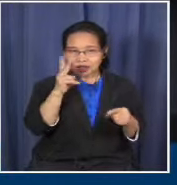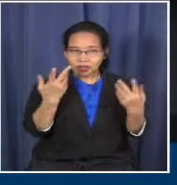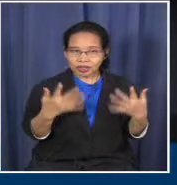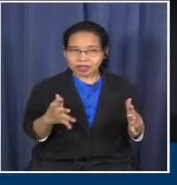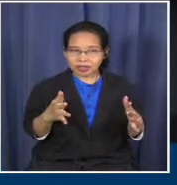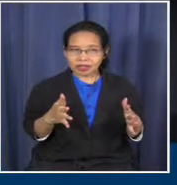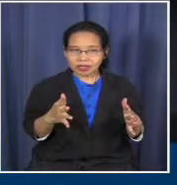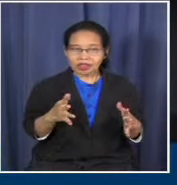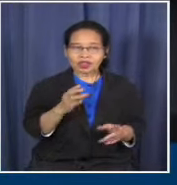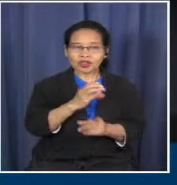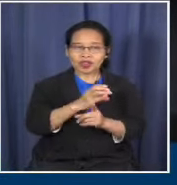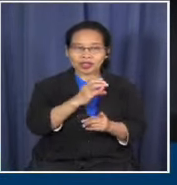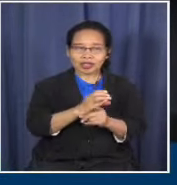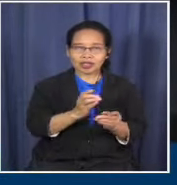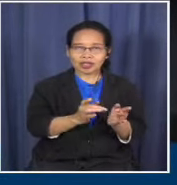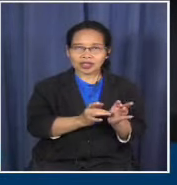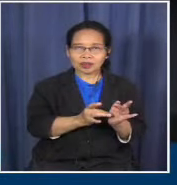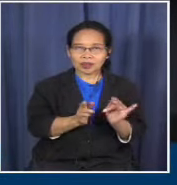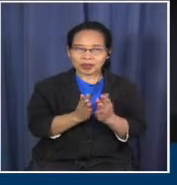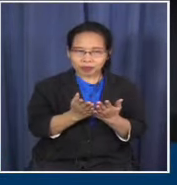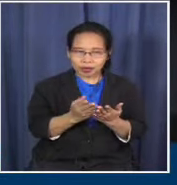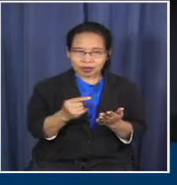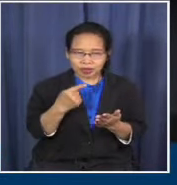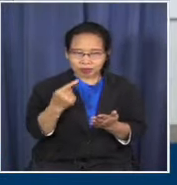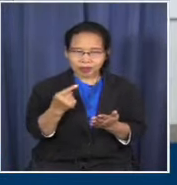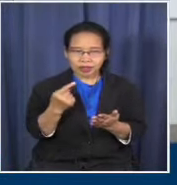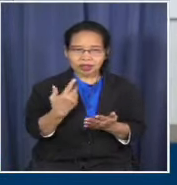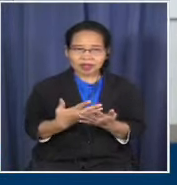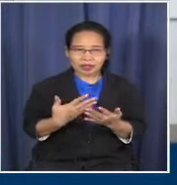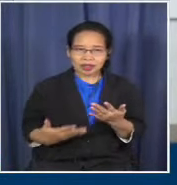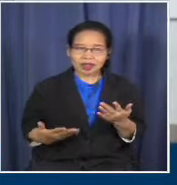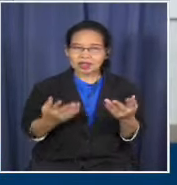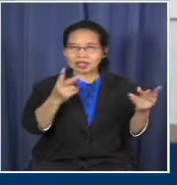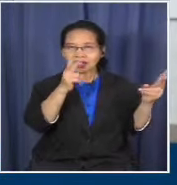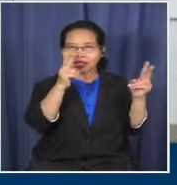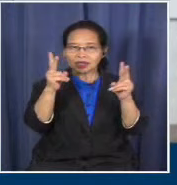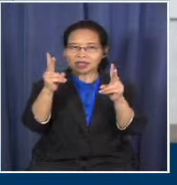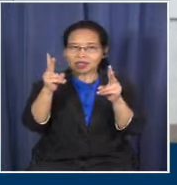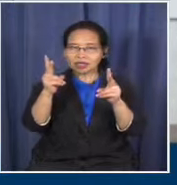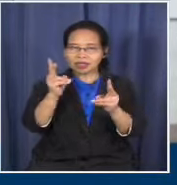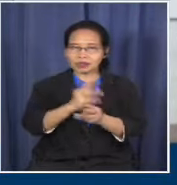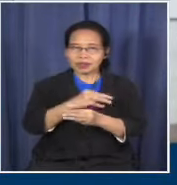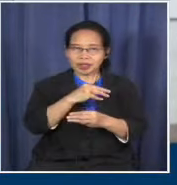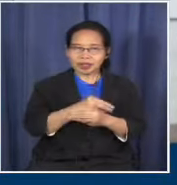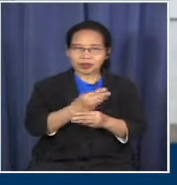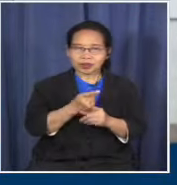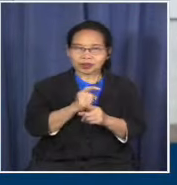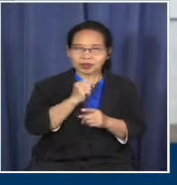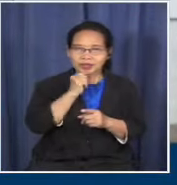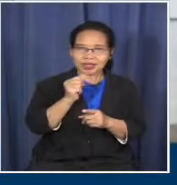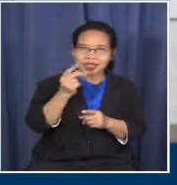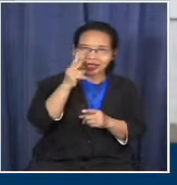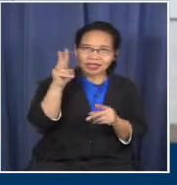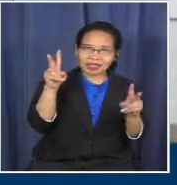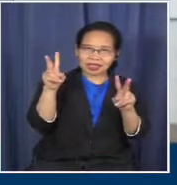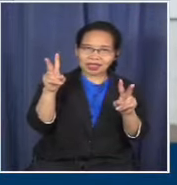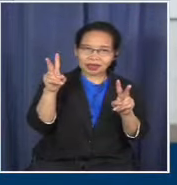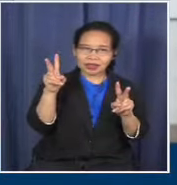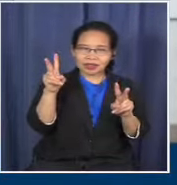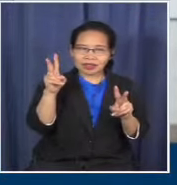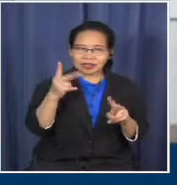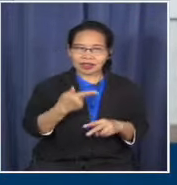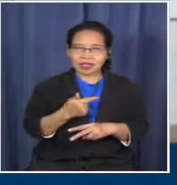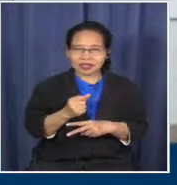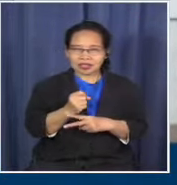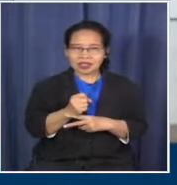combined, they were combined. So now there's a planet you can see. What the Bible is saying is true. Visible